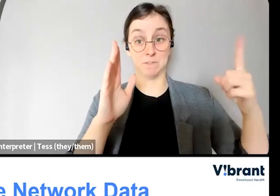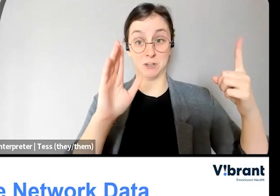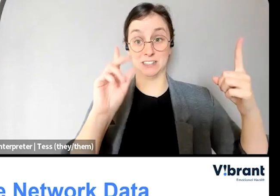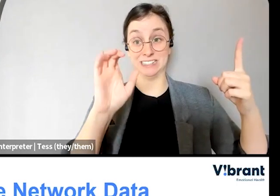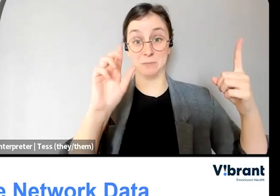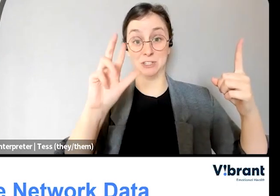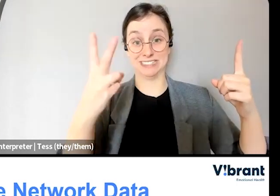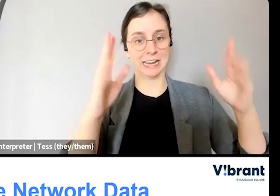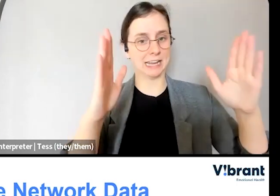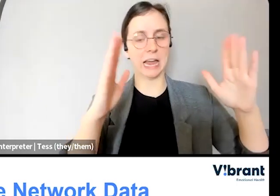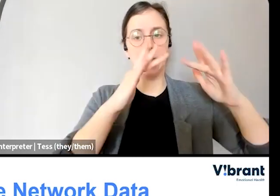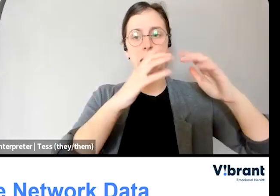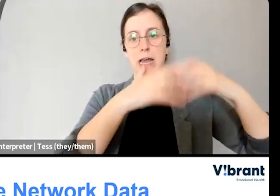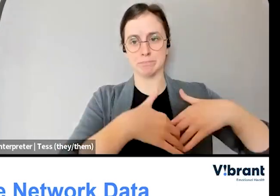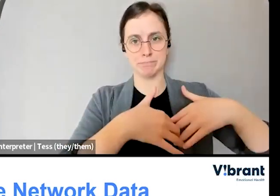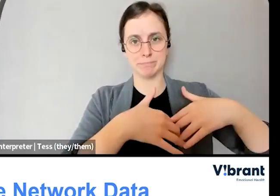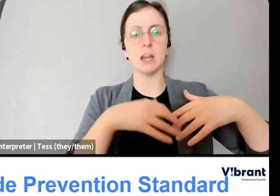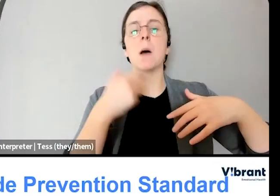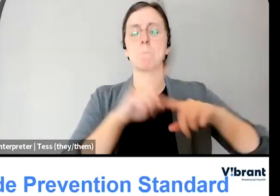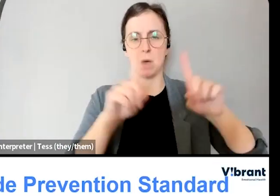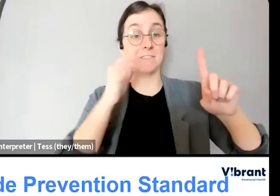contacts were. Next slide, please.